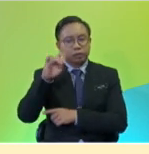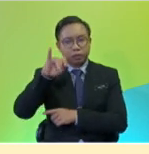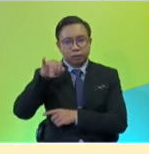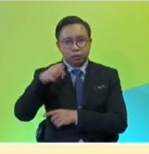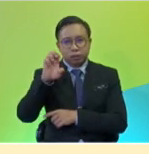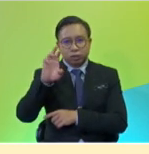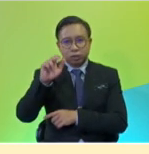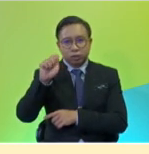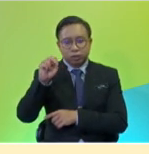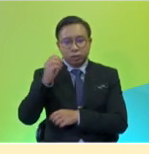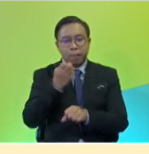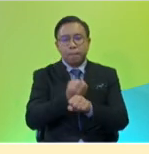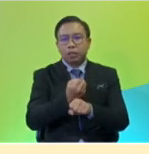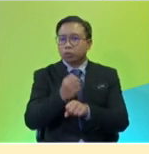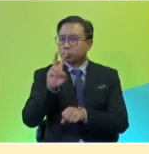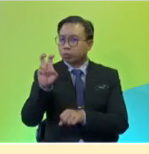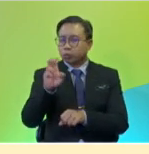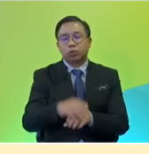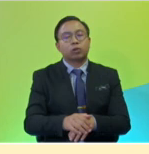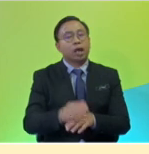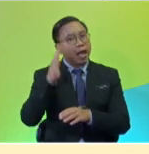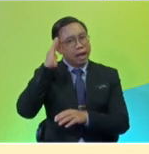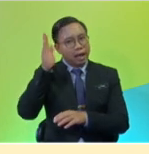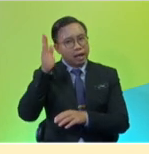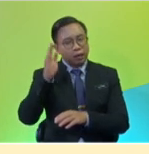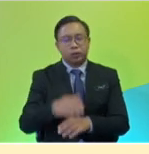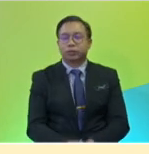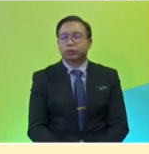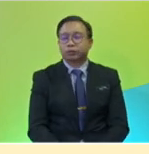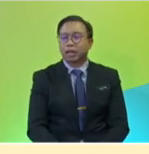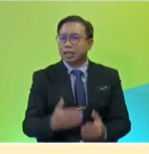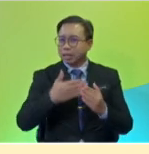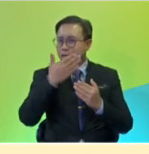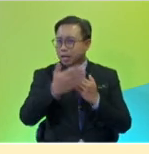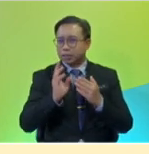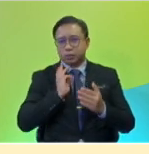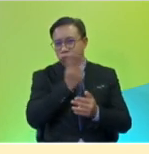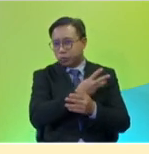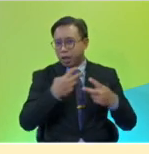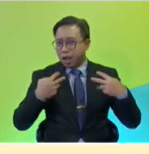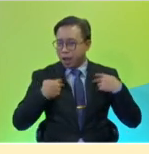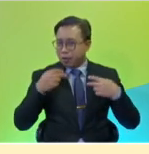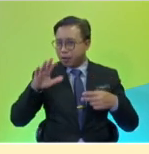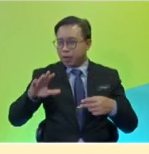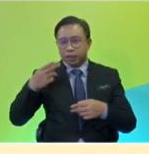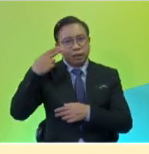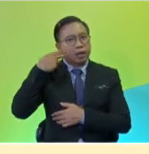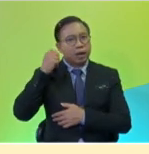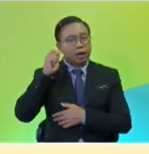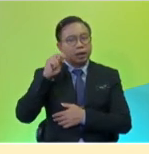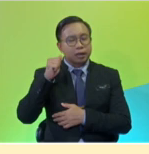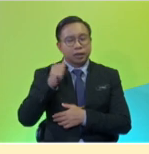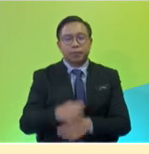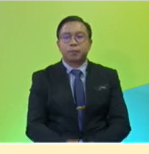20. Hello, Hi. Ade Wafiq. Hello. Hi. All right, next. We have got Adik Hada Sofia